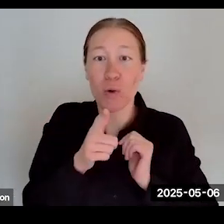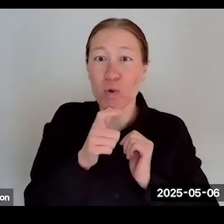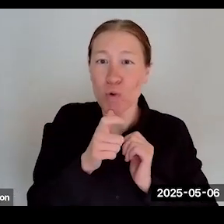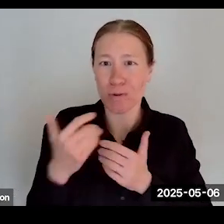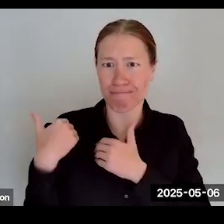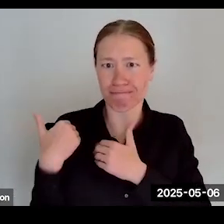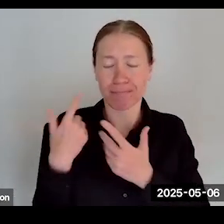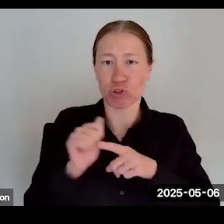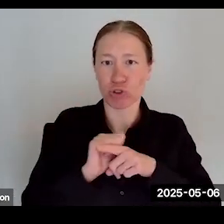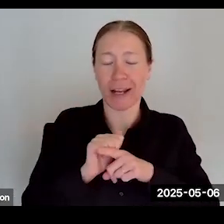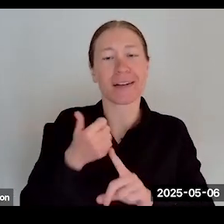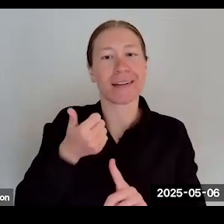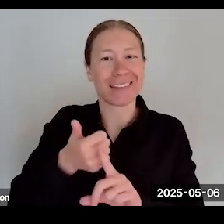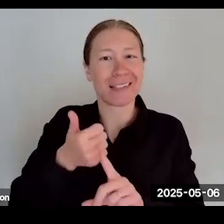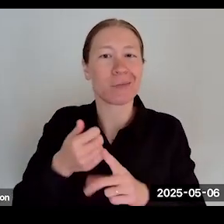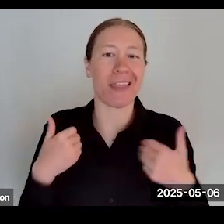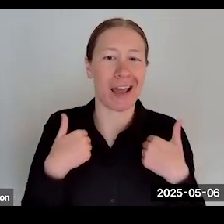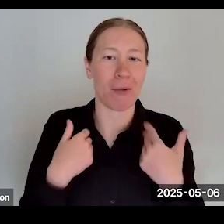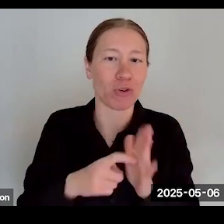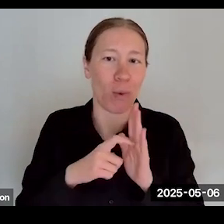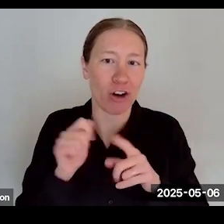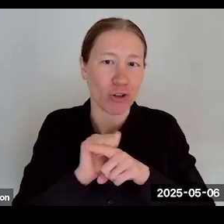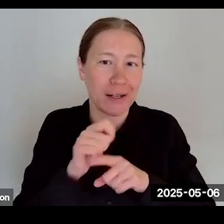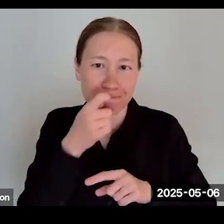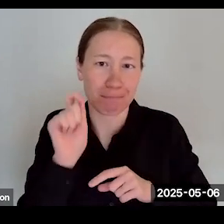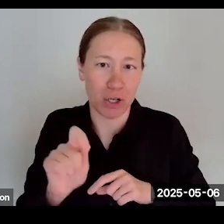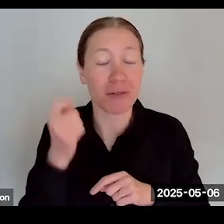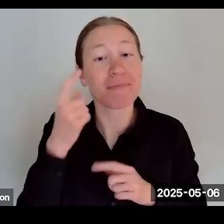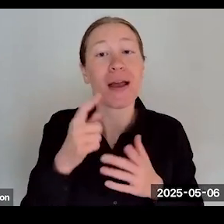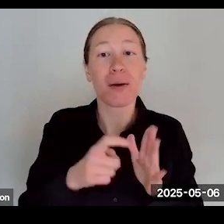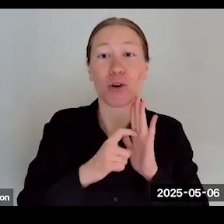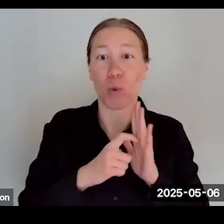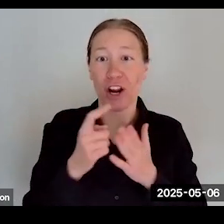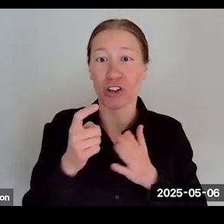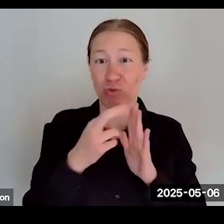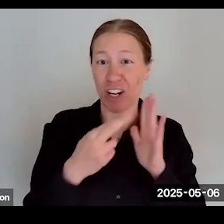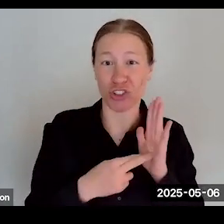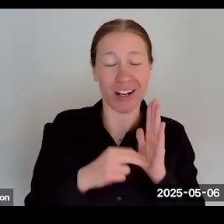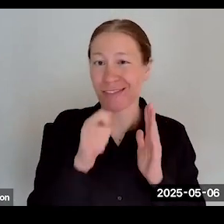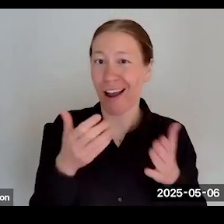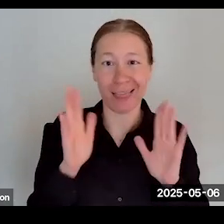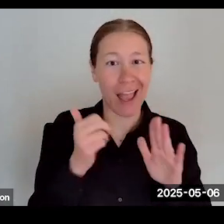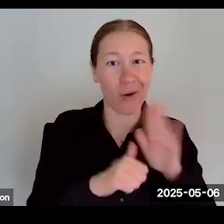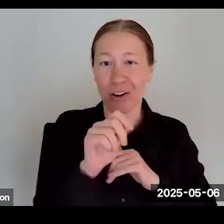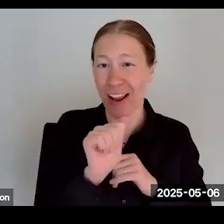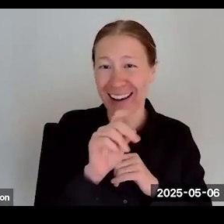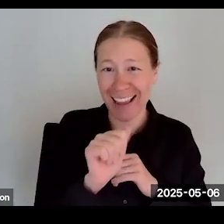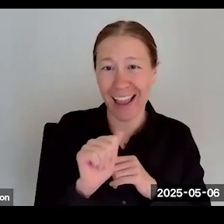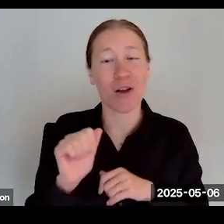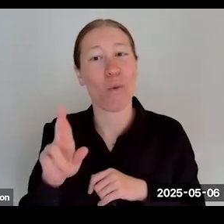is trained. Mandatory registration is also not allowed under the ADA or under Michigan law.